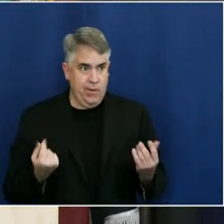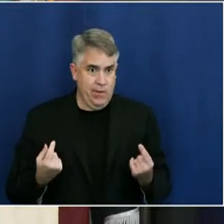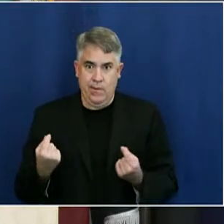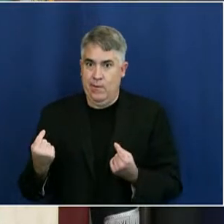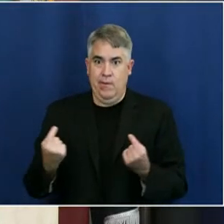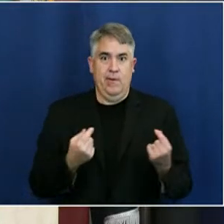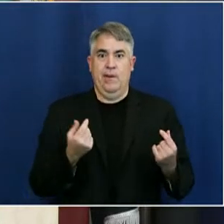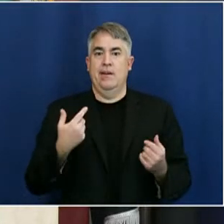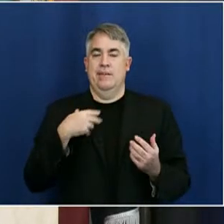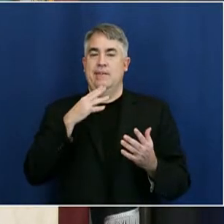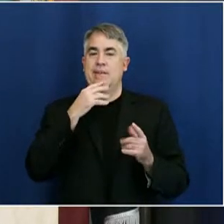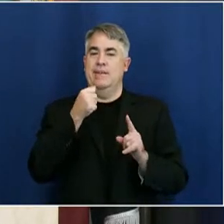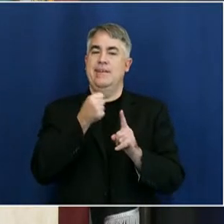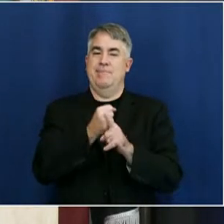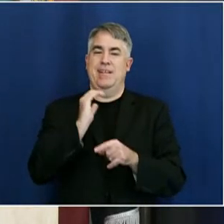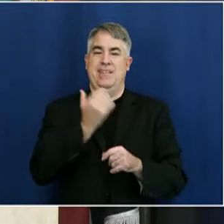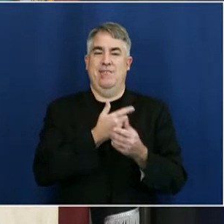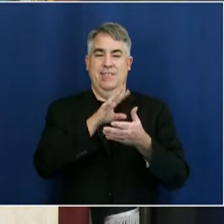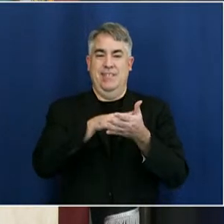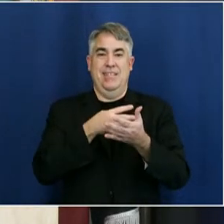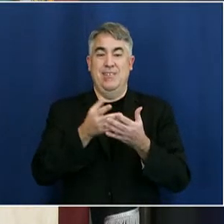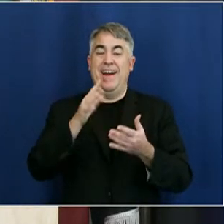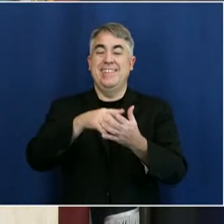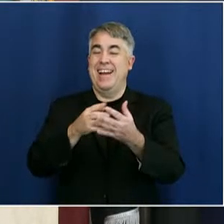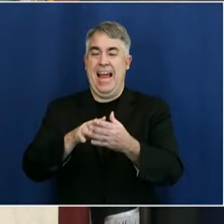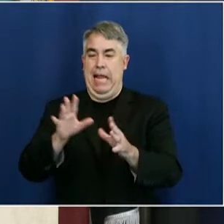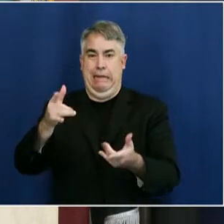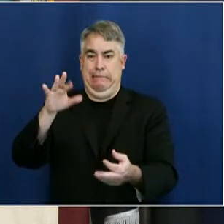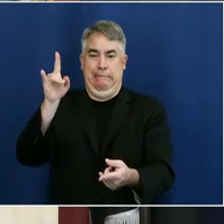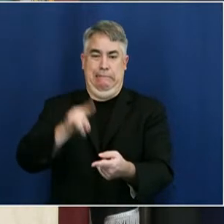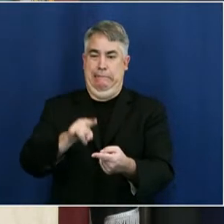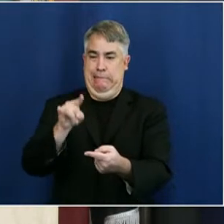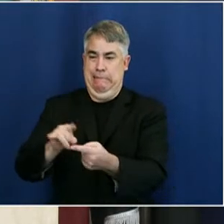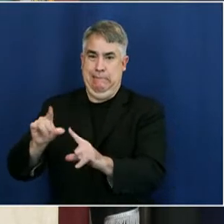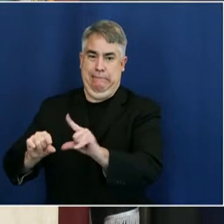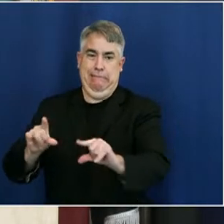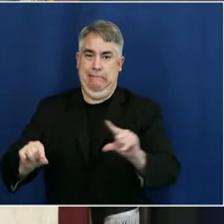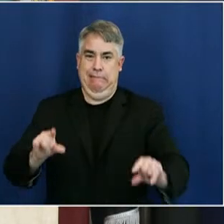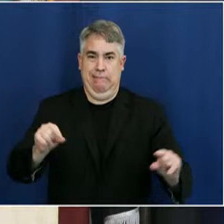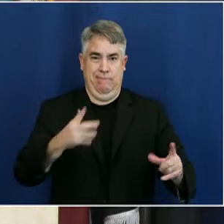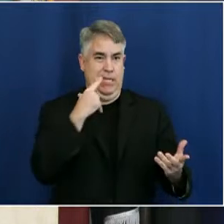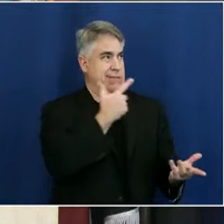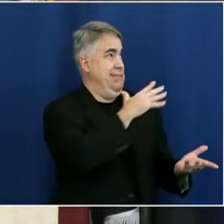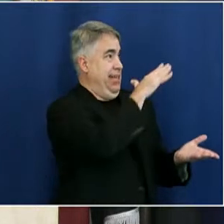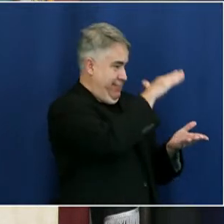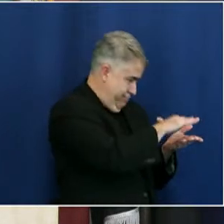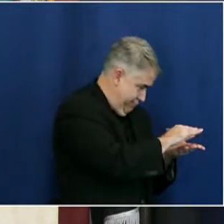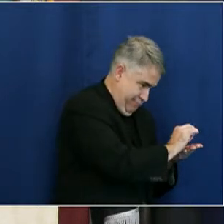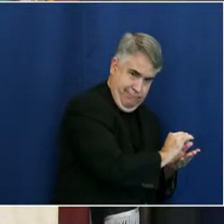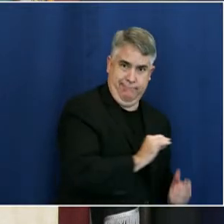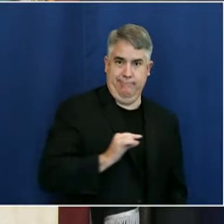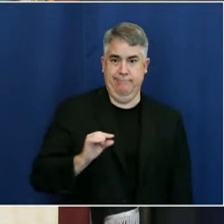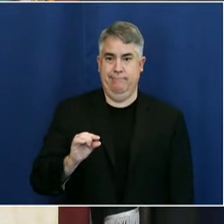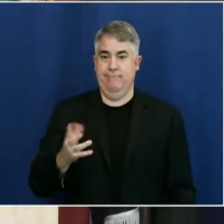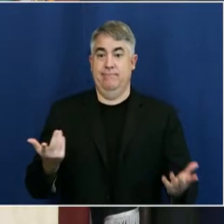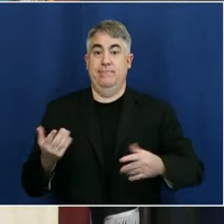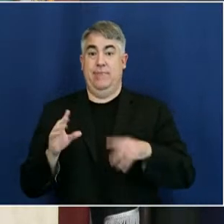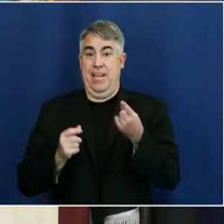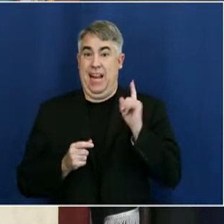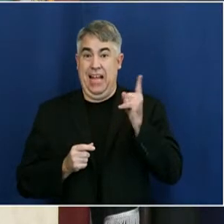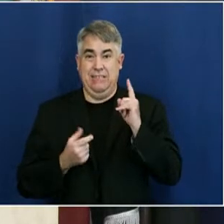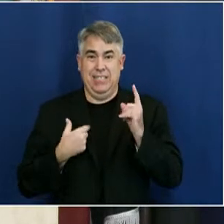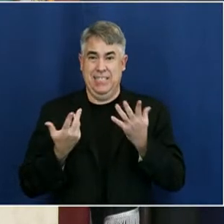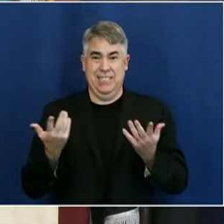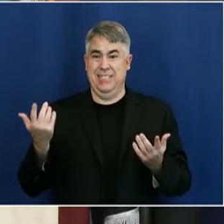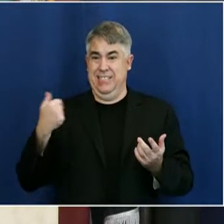to impact our ability to administer vaccines this week. Last week, we also had a delayed shipment, and while